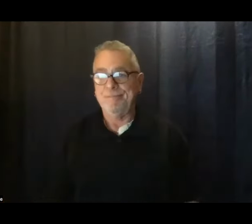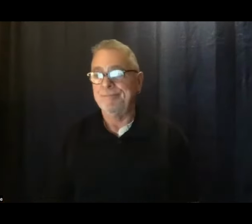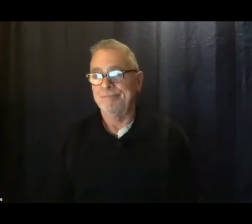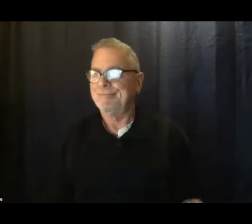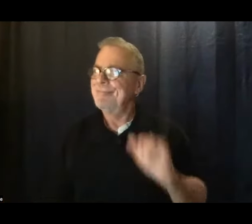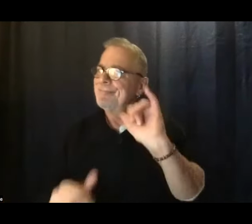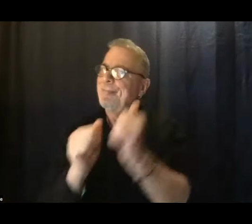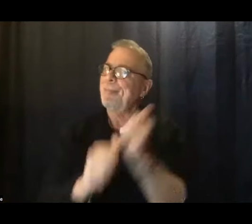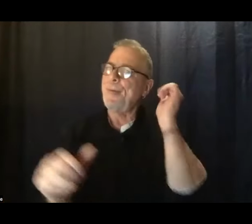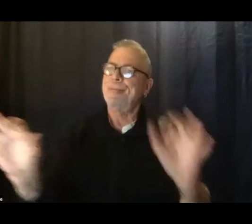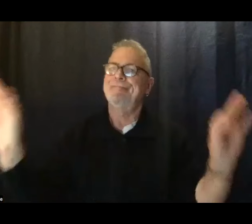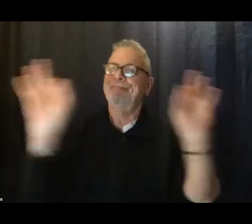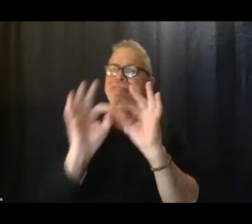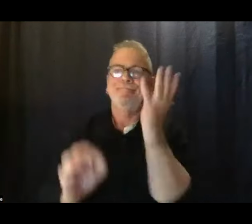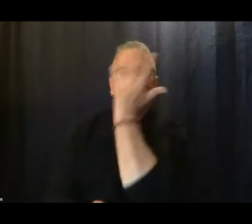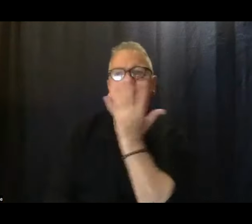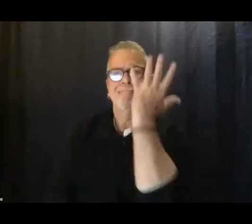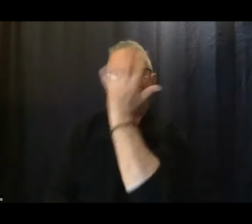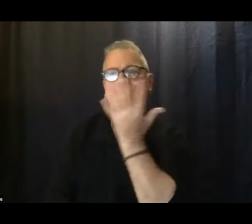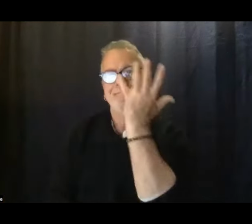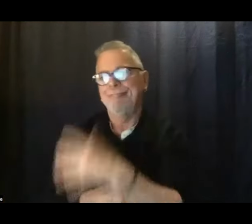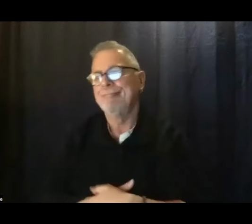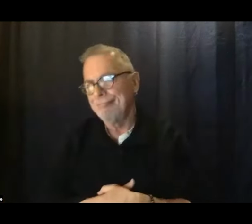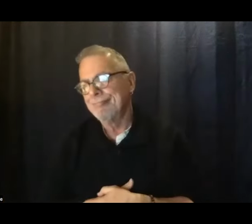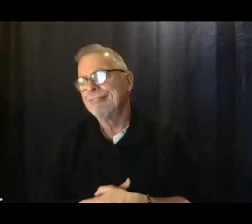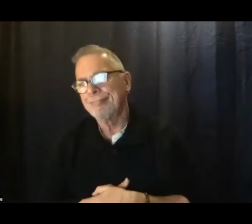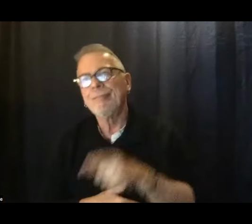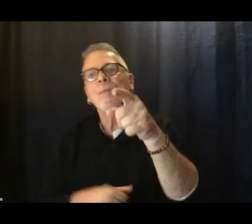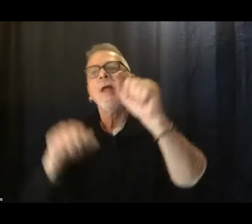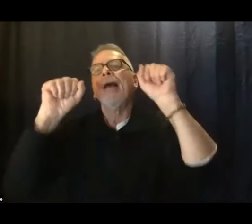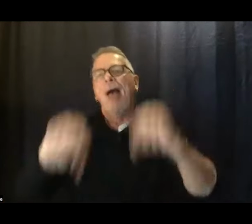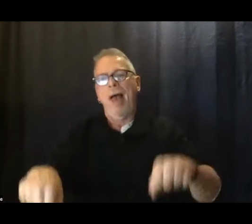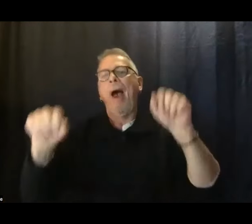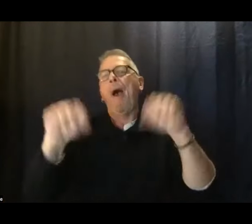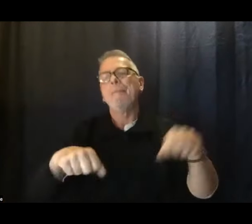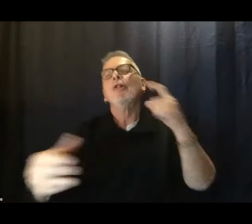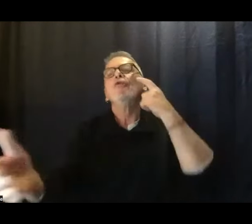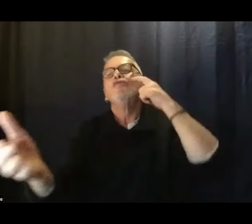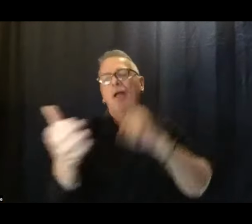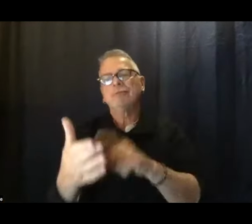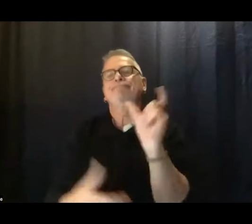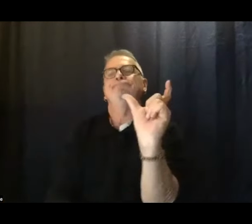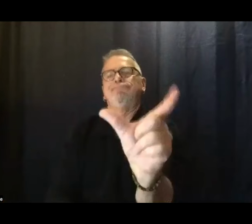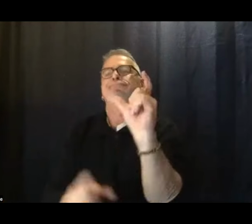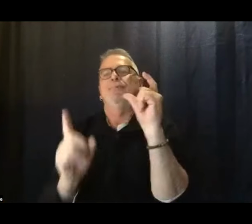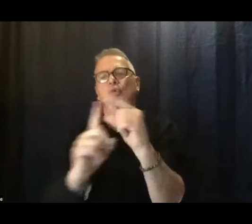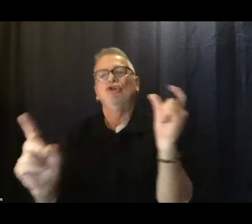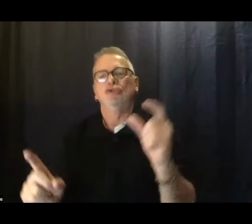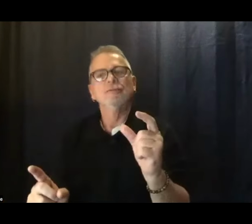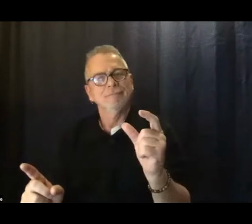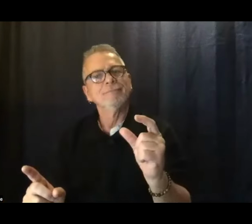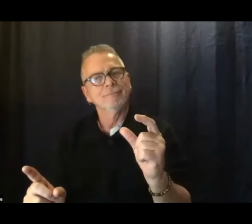they produce their language, their eyes, their nose, their mouth, everything. Everything important is going to be on the face just